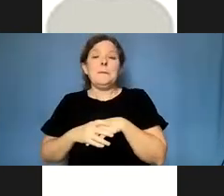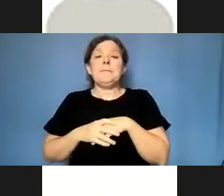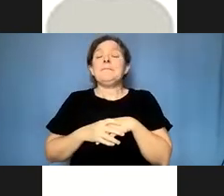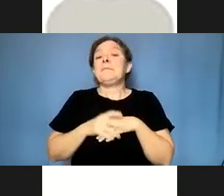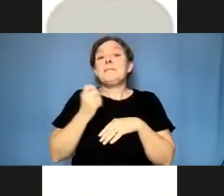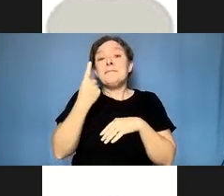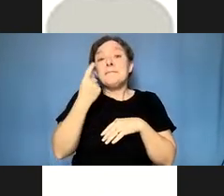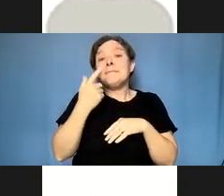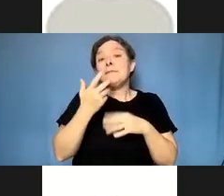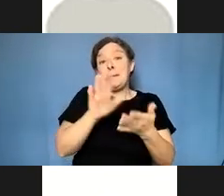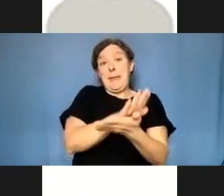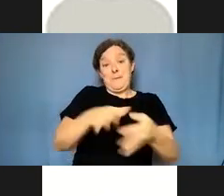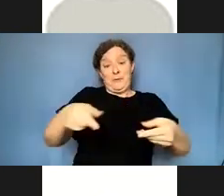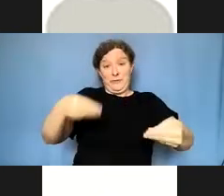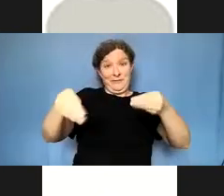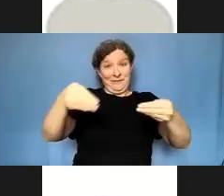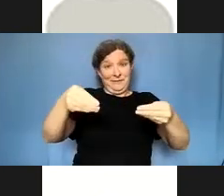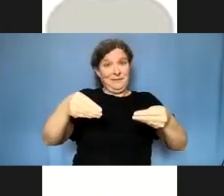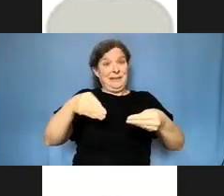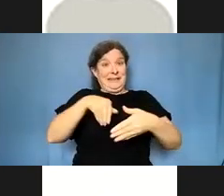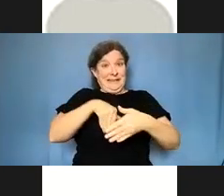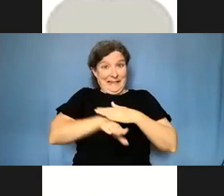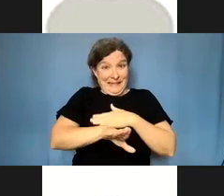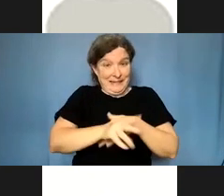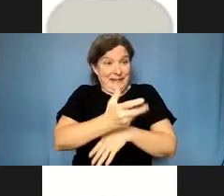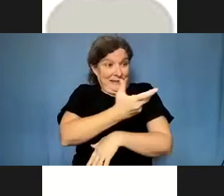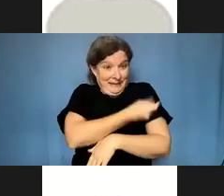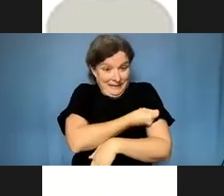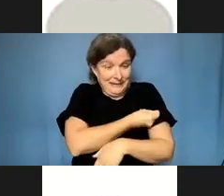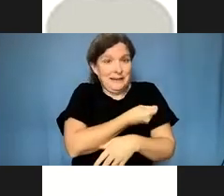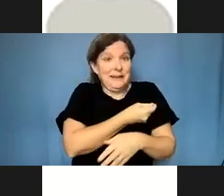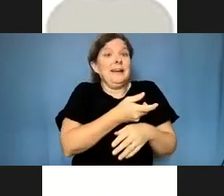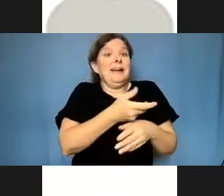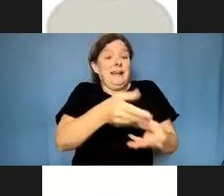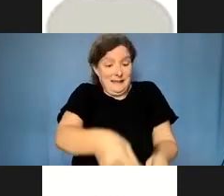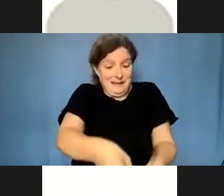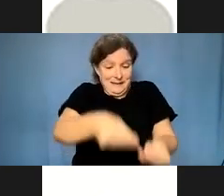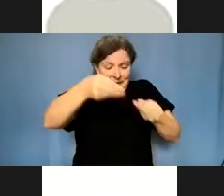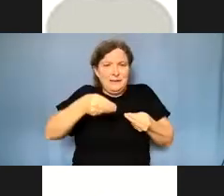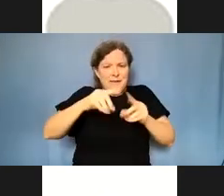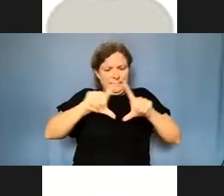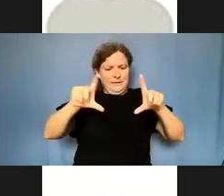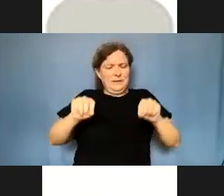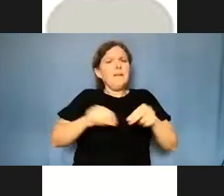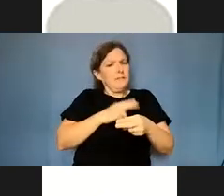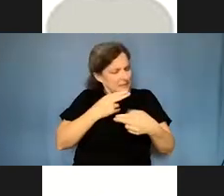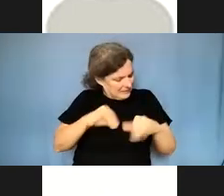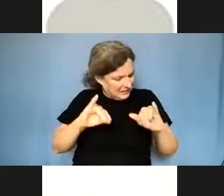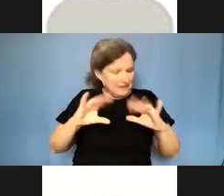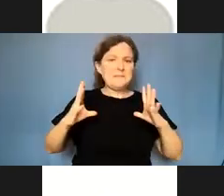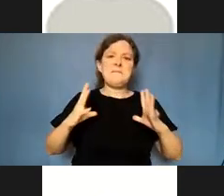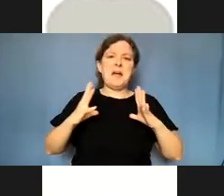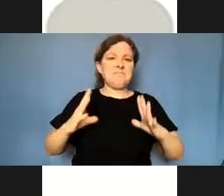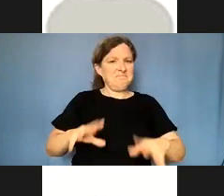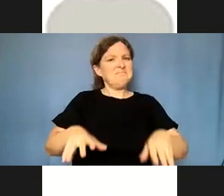that someone has received right from the beginning of the vaccination program are still fine